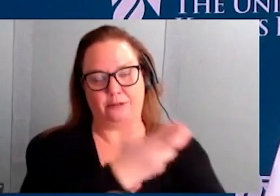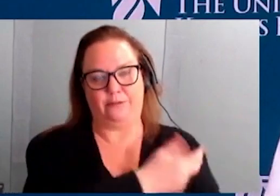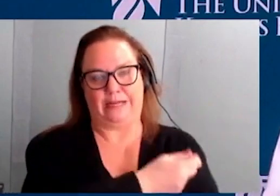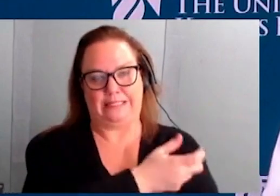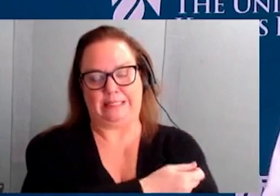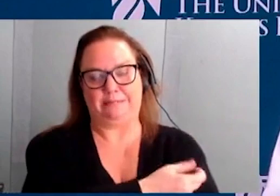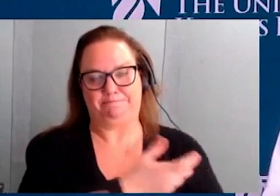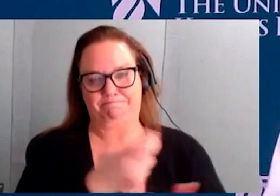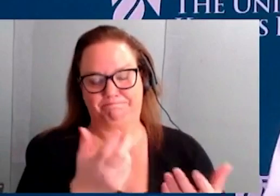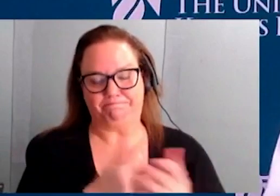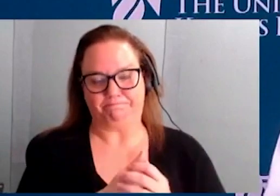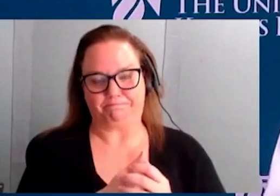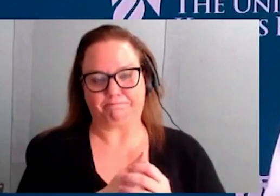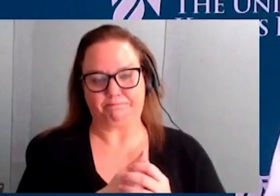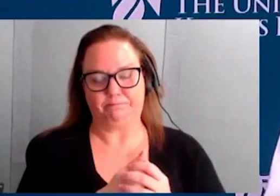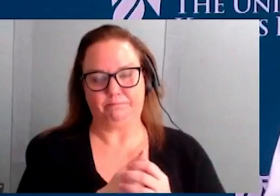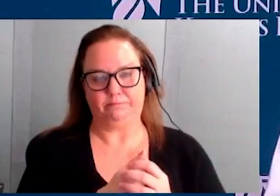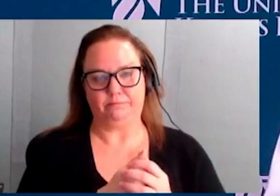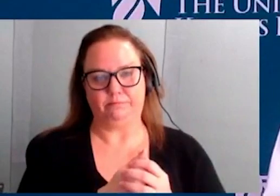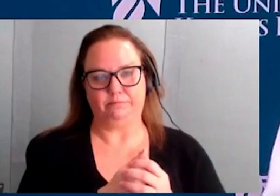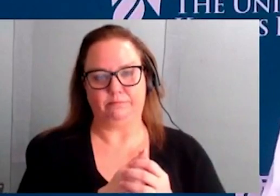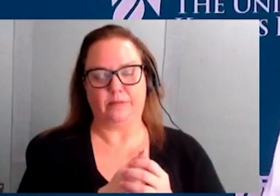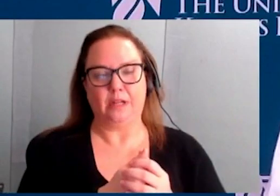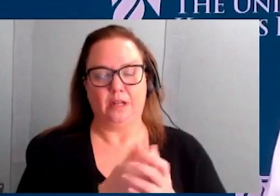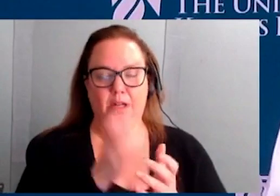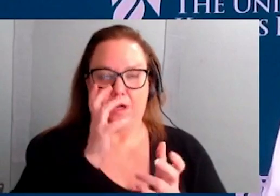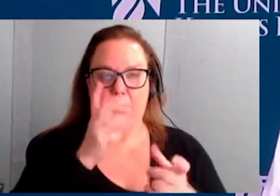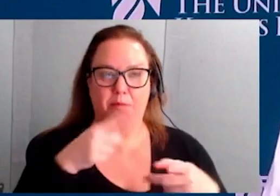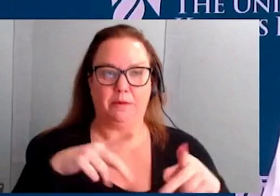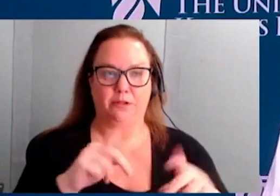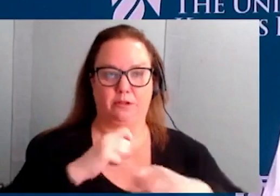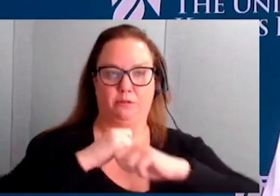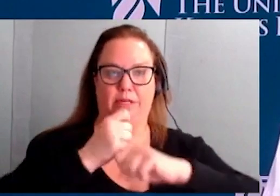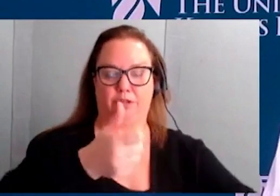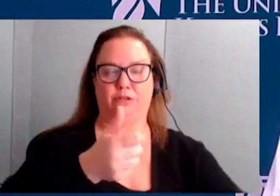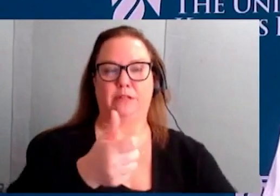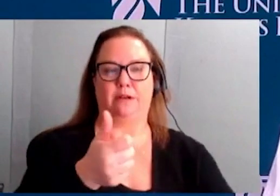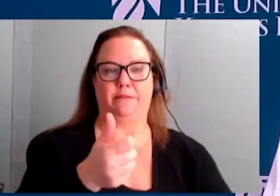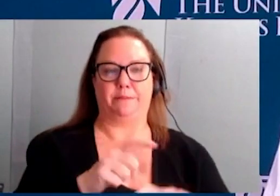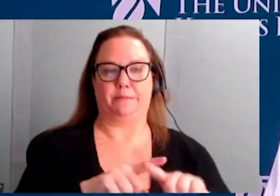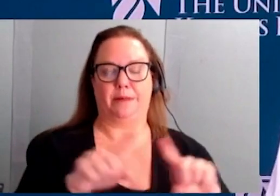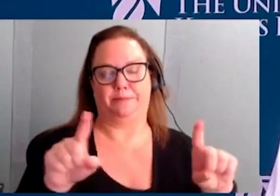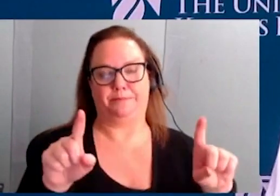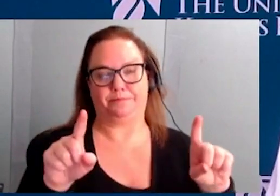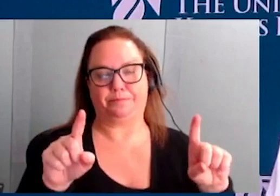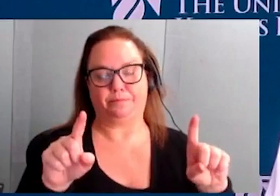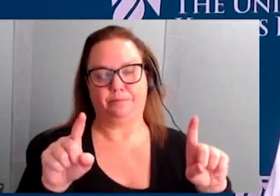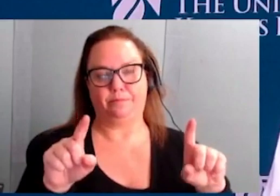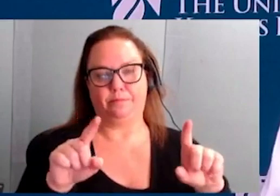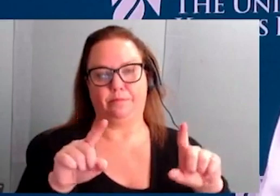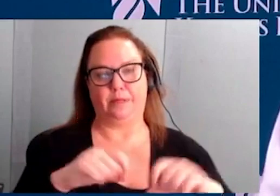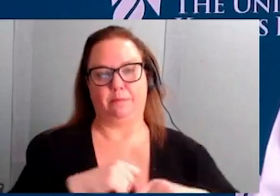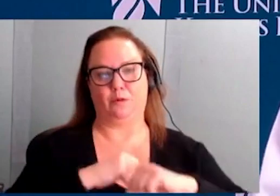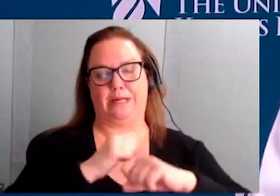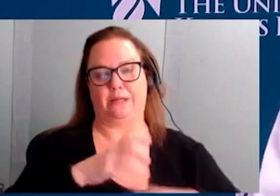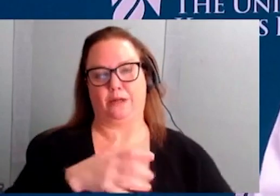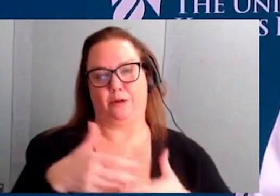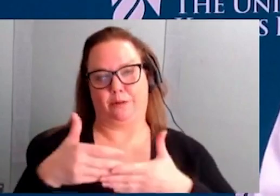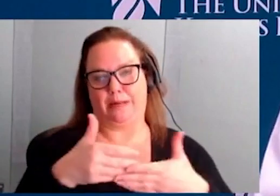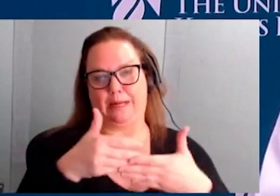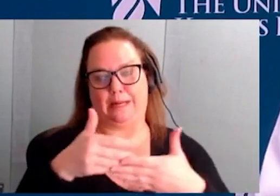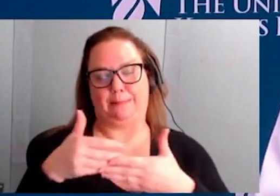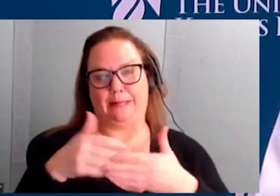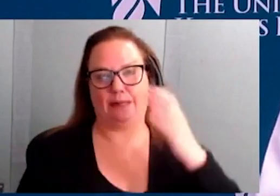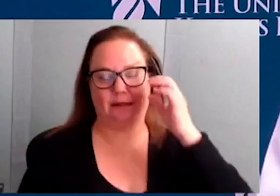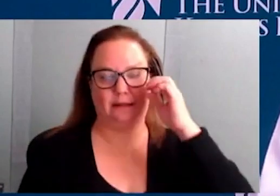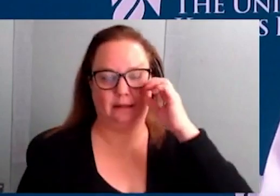pregnancy. It's going to not only allow you to protect yourself, but in the same vein, you're going to be protecting your baby. We also have that